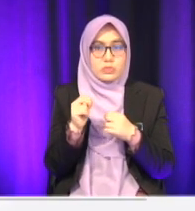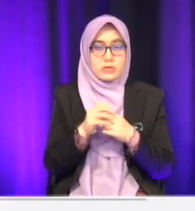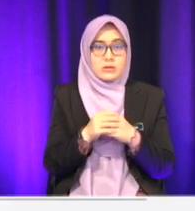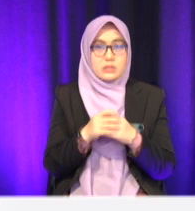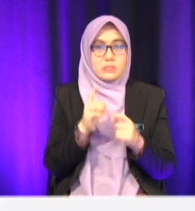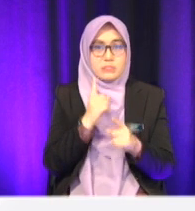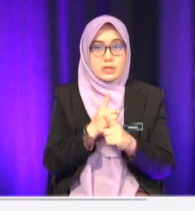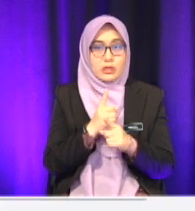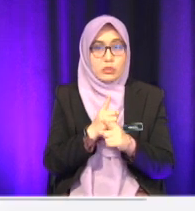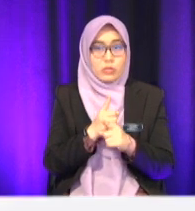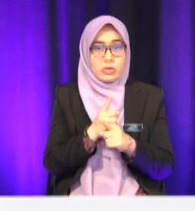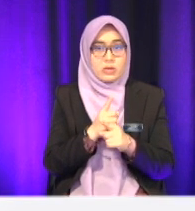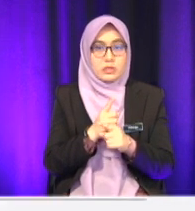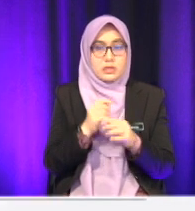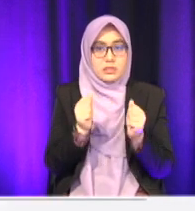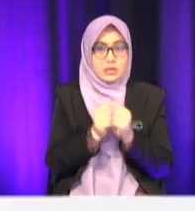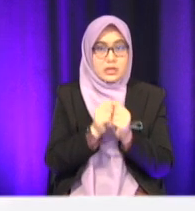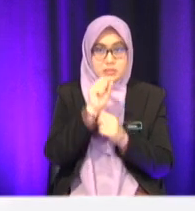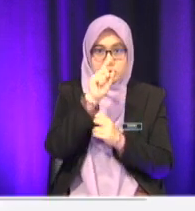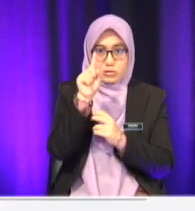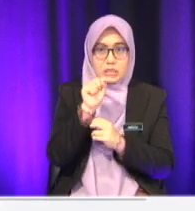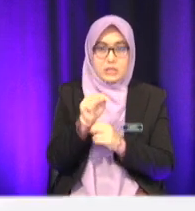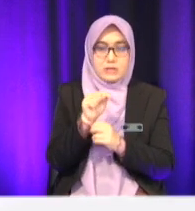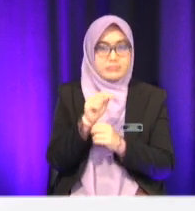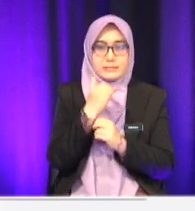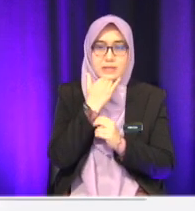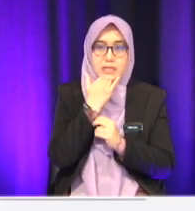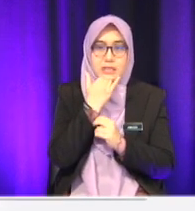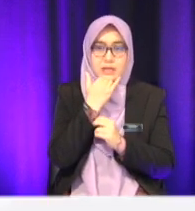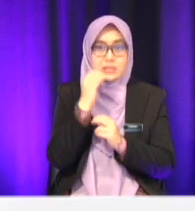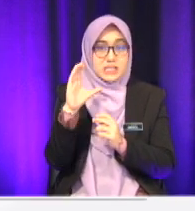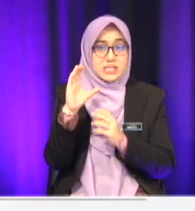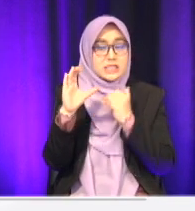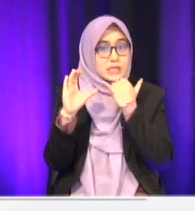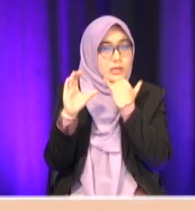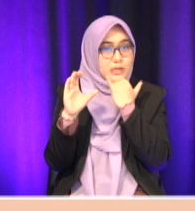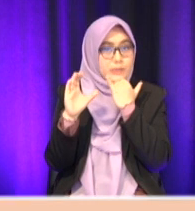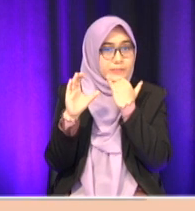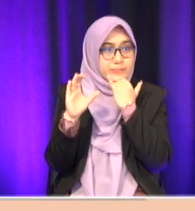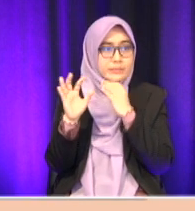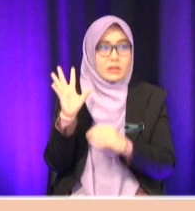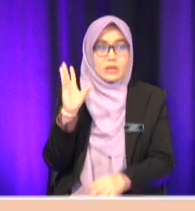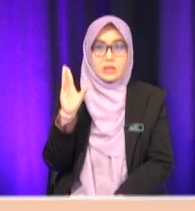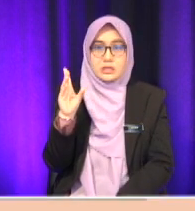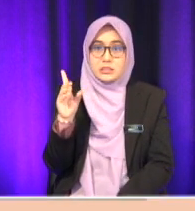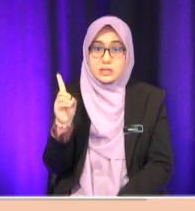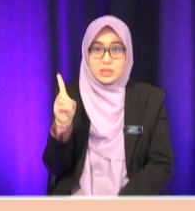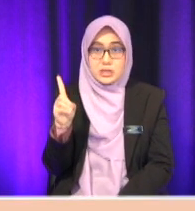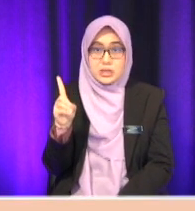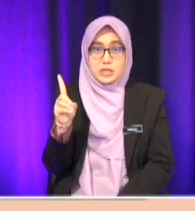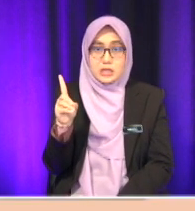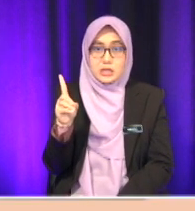proof for. It's not a of proof. Their life changing. Yeah. The father did not complain anymore. Is there